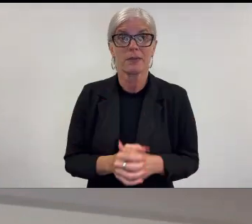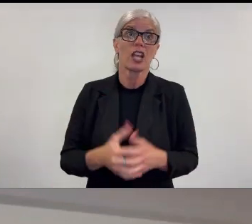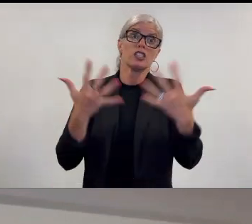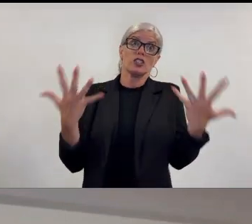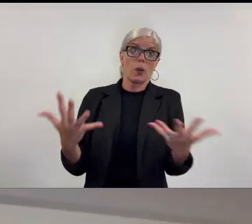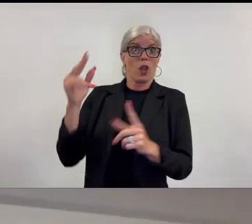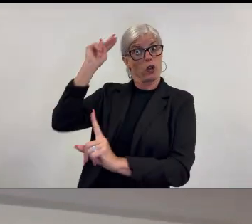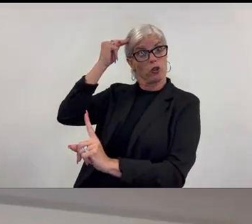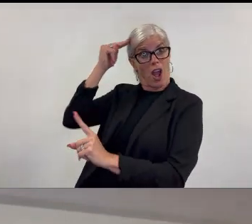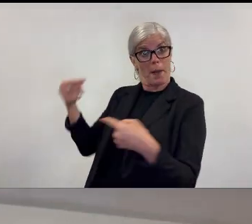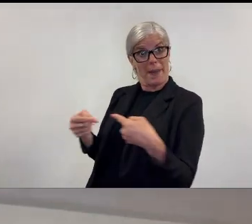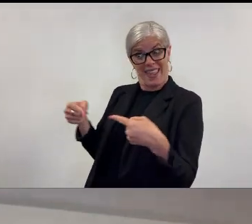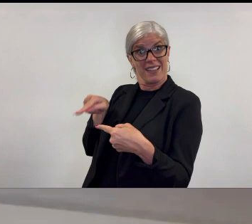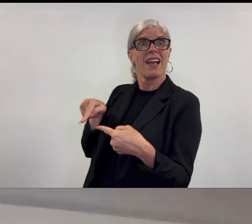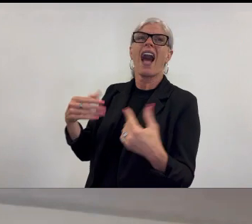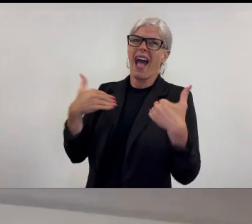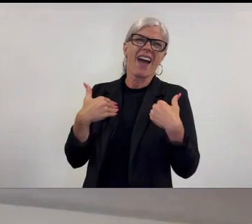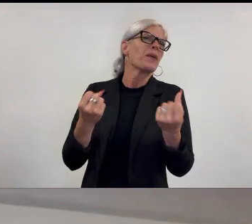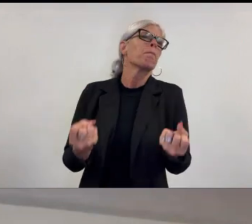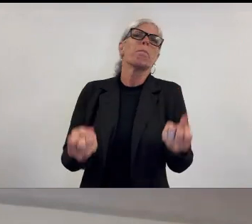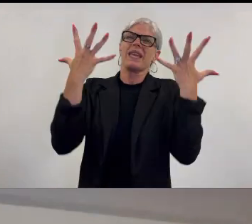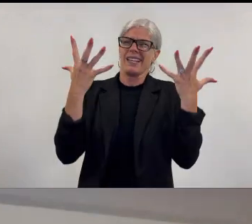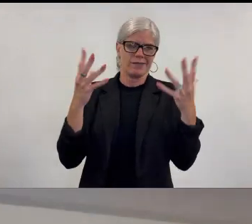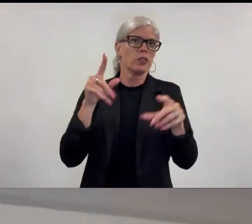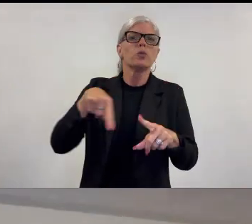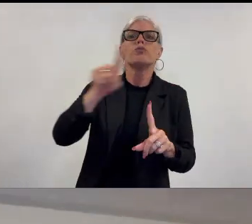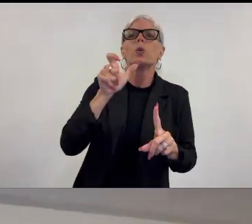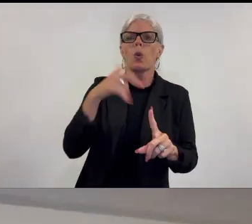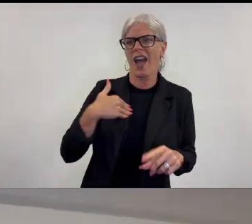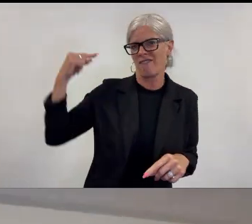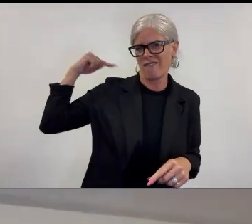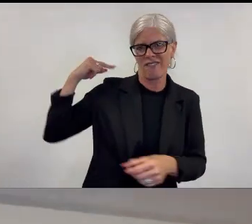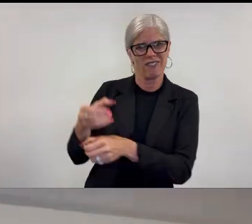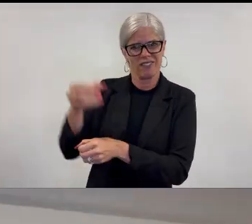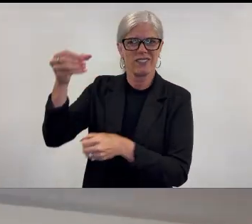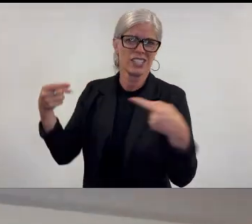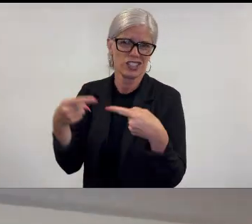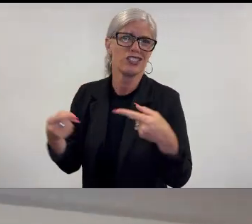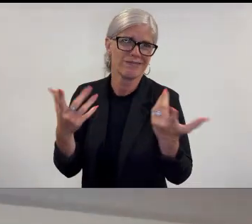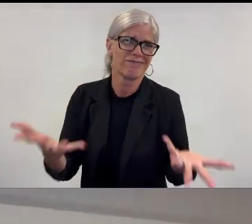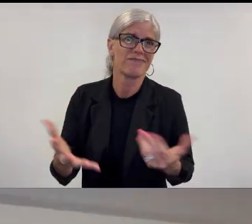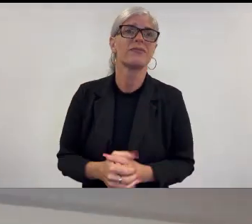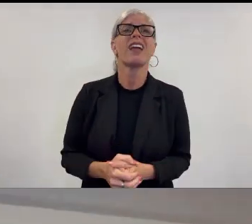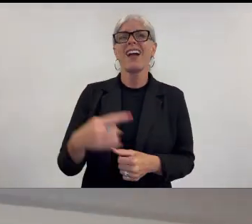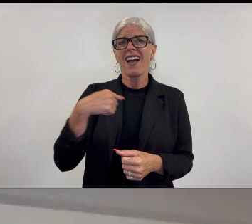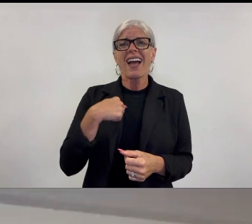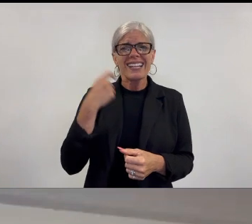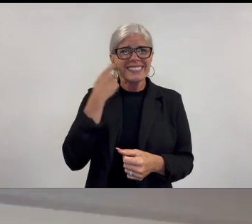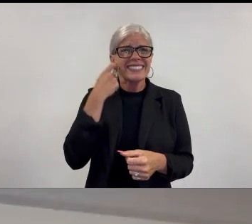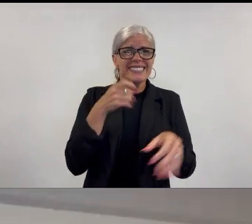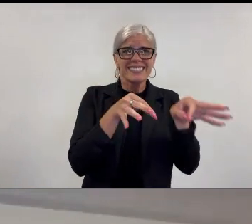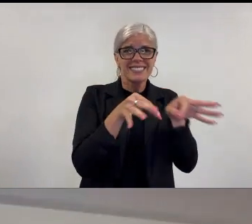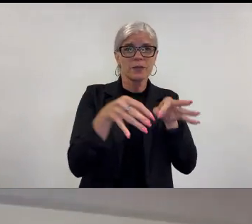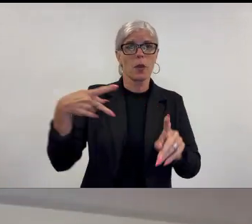SSRI. This is another group of antidepressants that have a role in treatment of